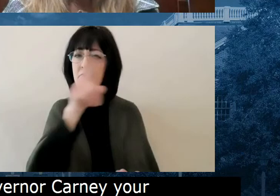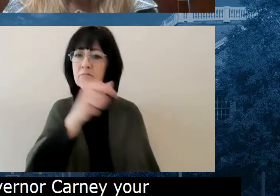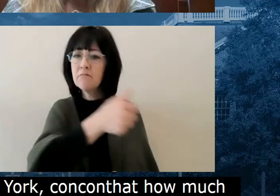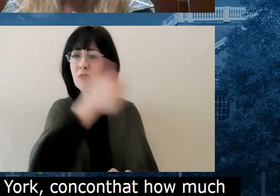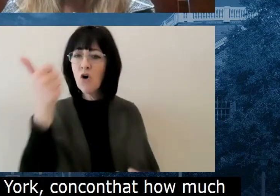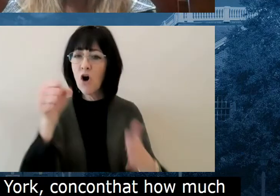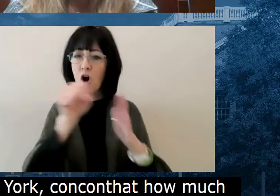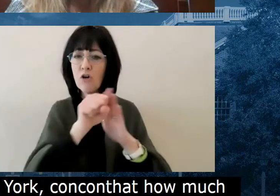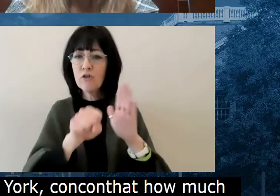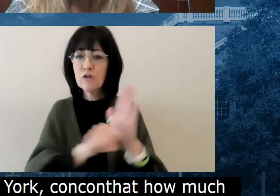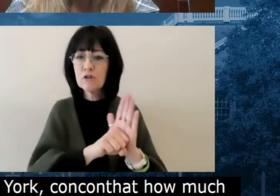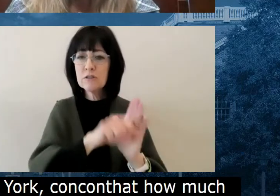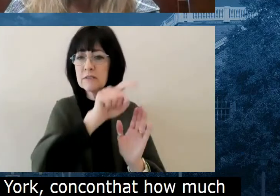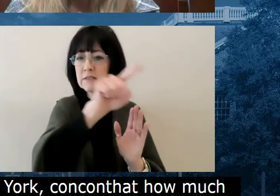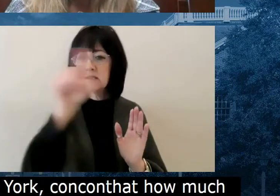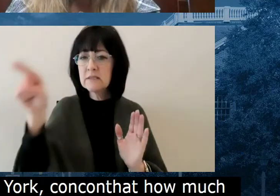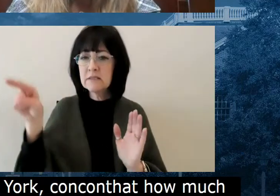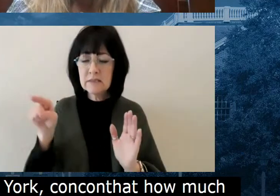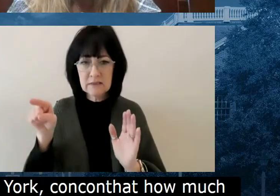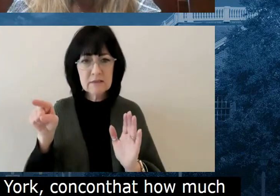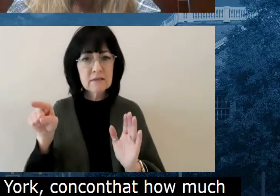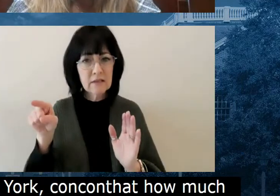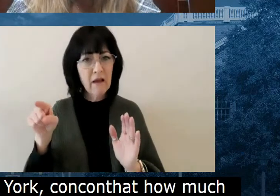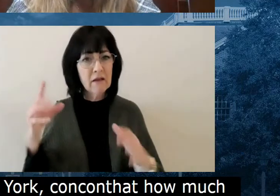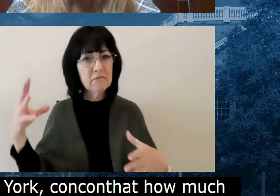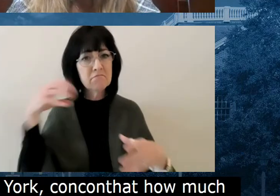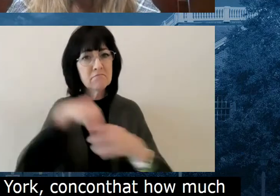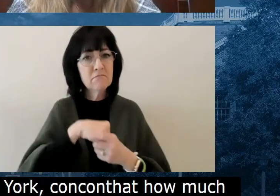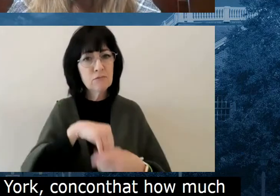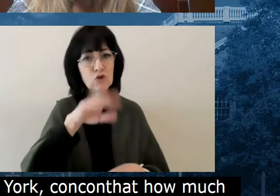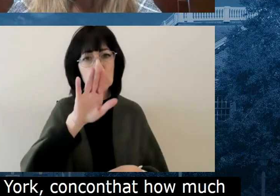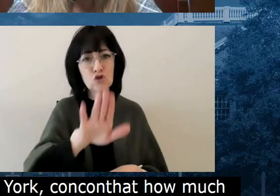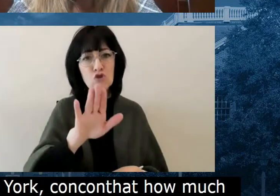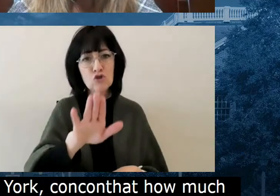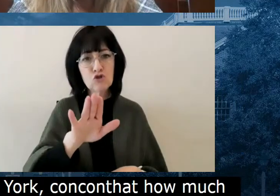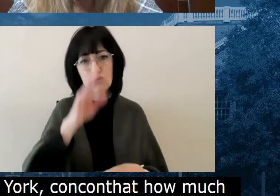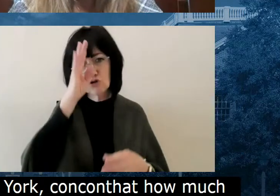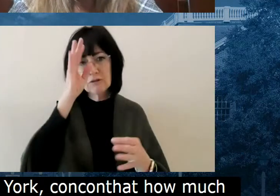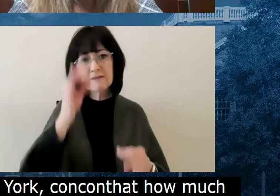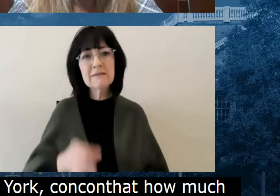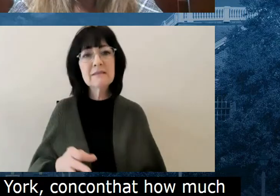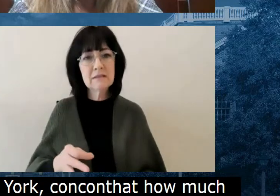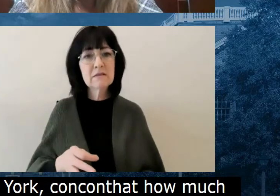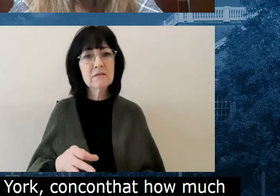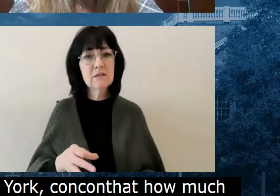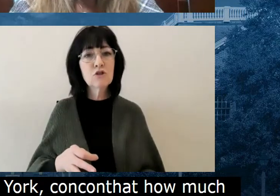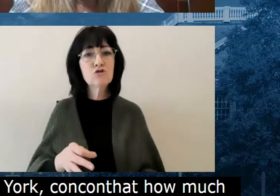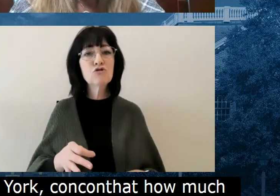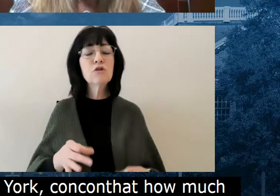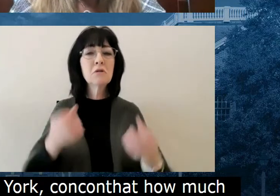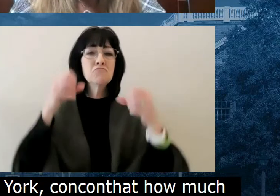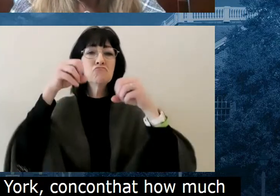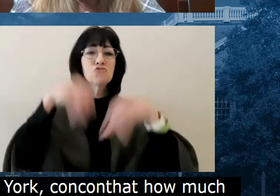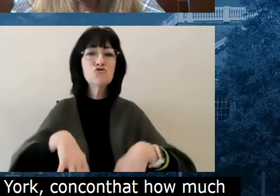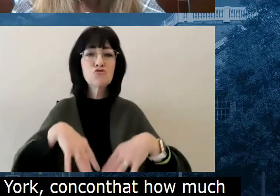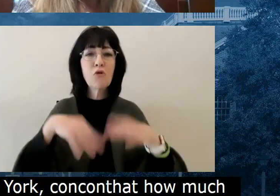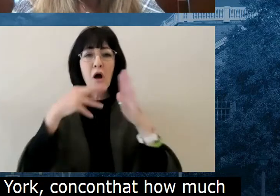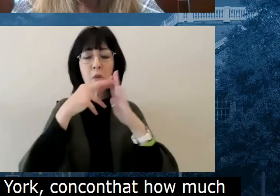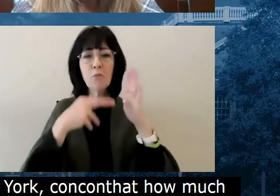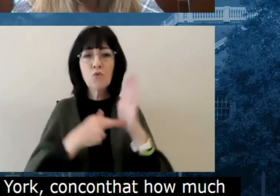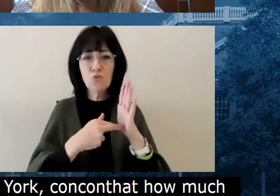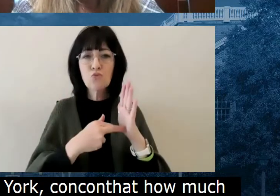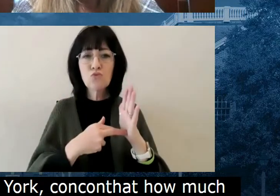Delaware lifting restrictions play into your decision to lift some restrictions? So it had nothing to do with it in